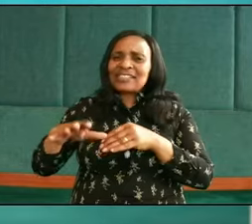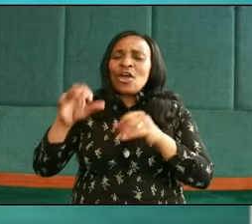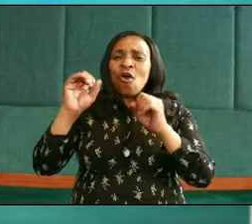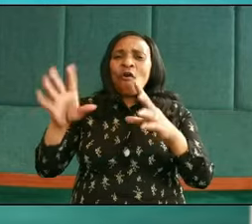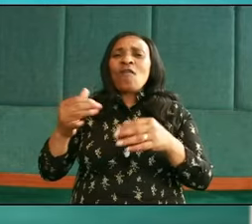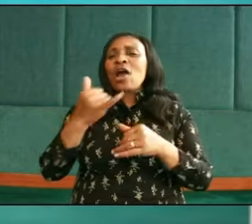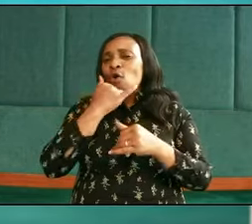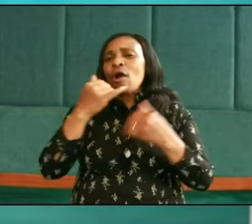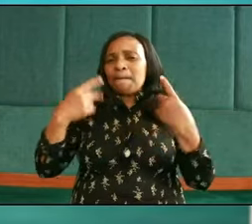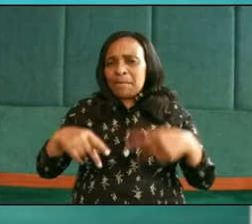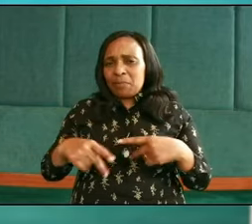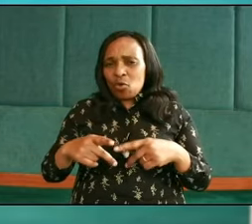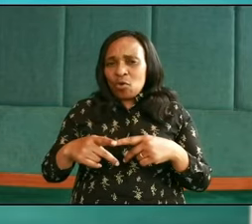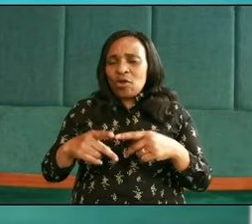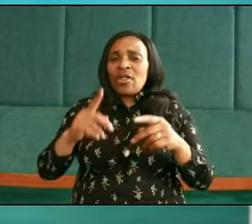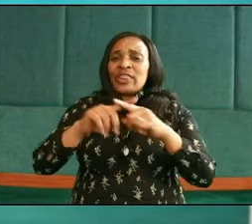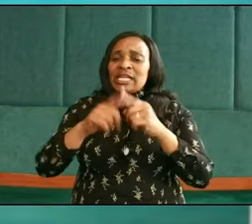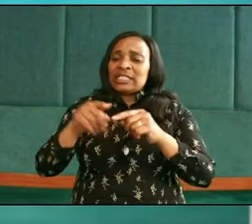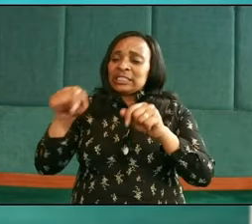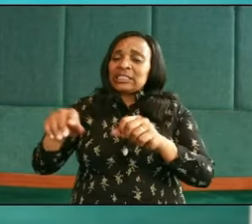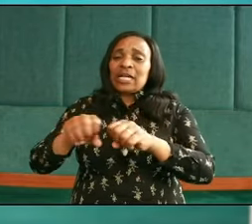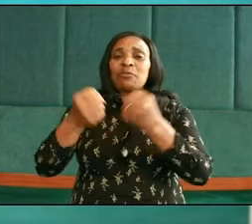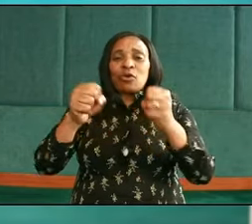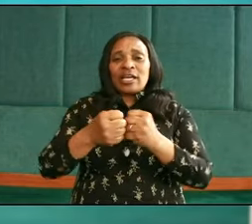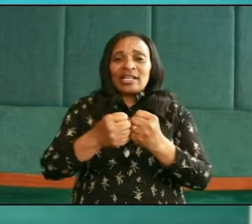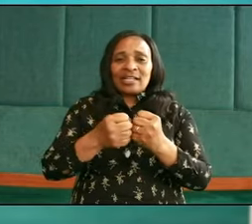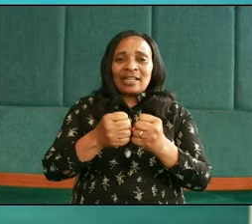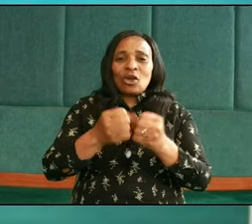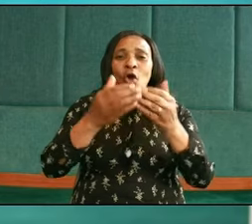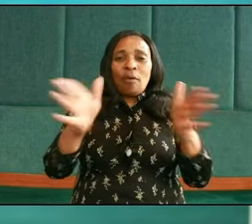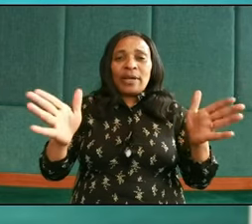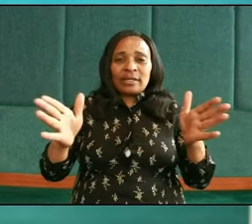snare has been broken and we have escaped.